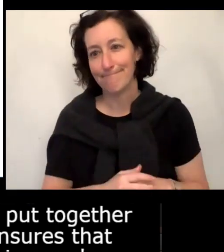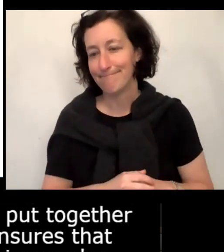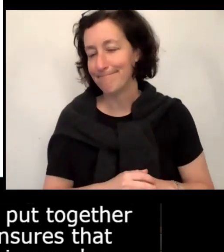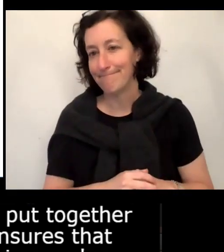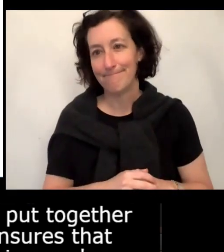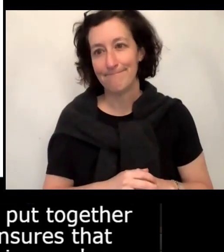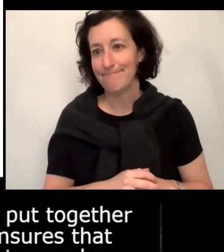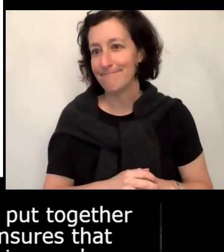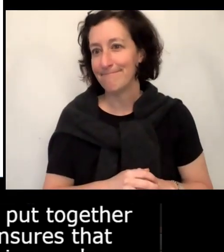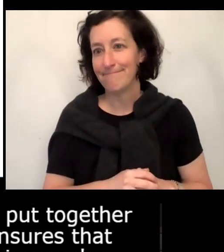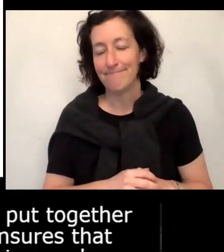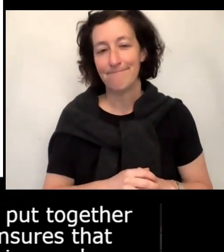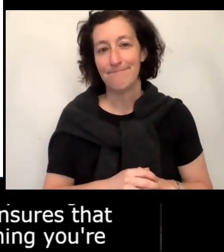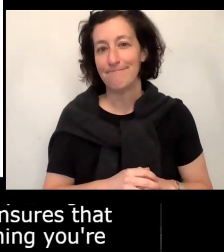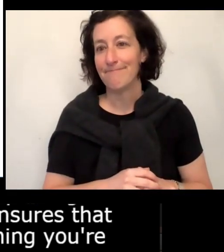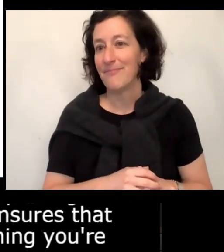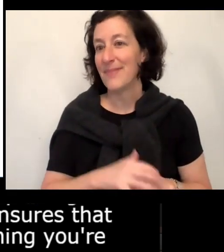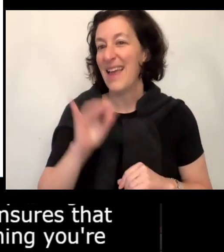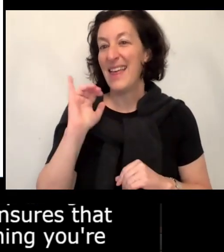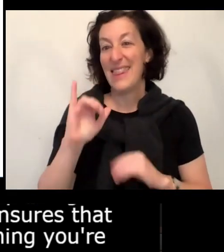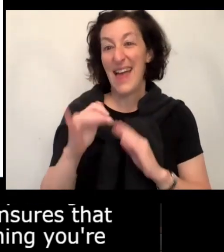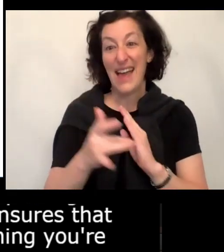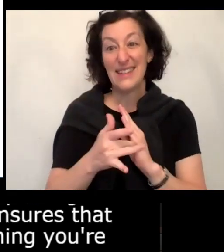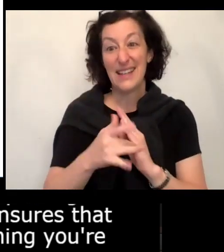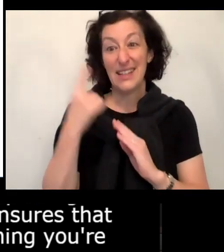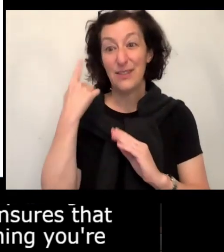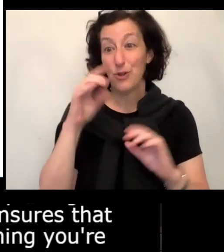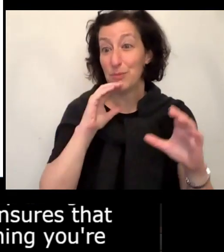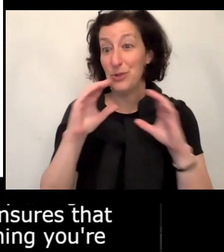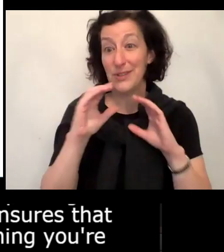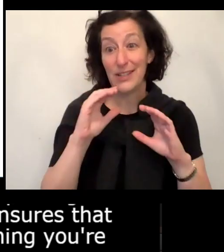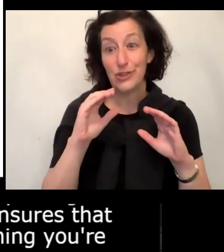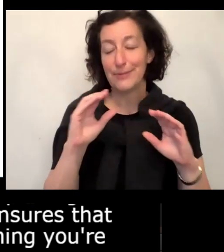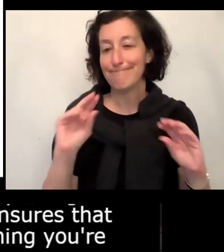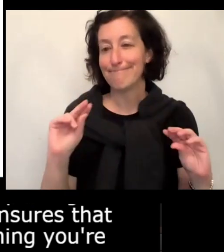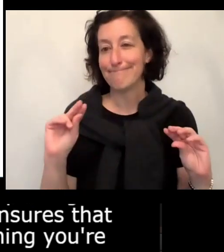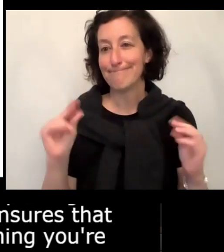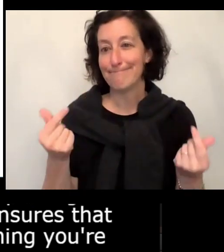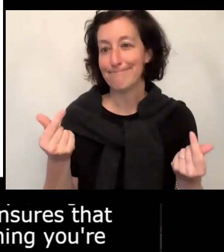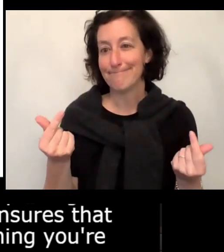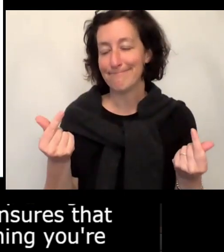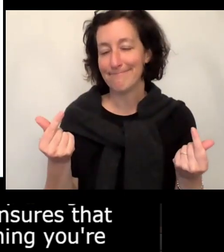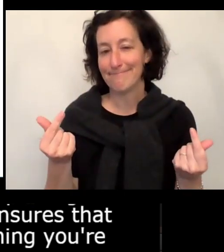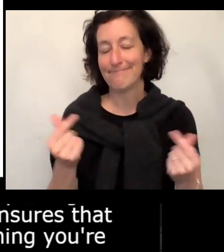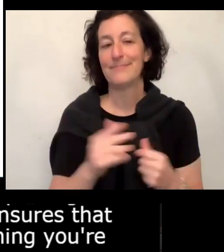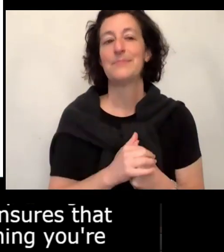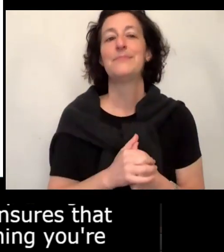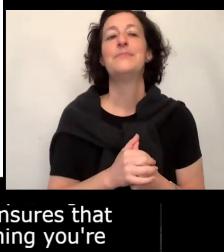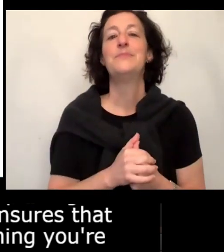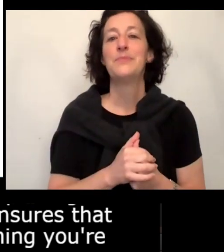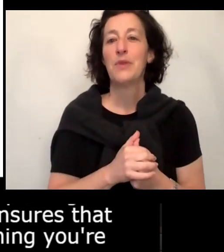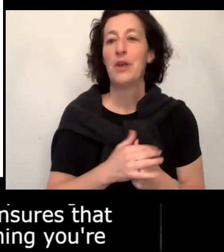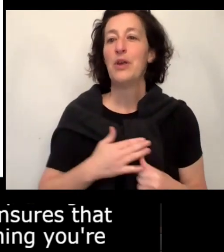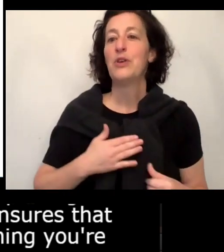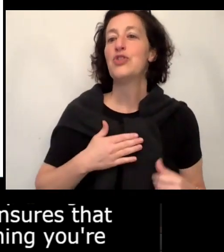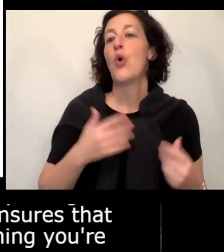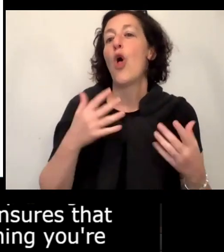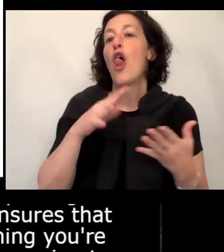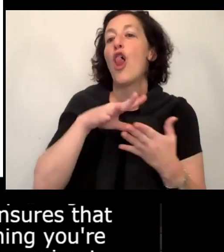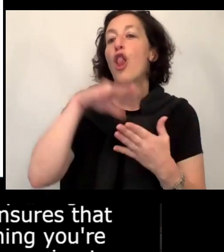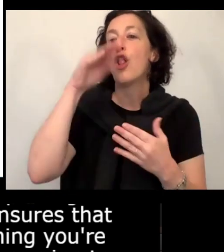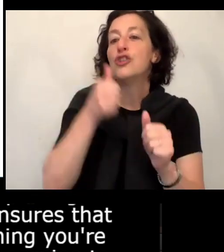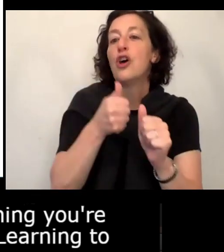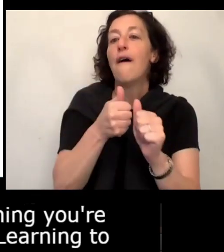good communication goal. So learning to avoid acronyms, learning to